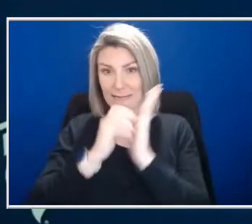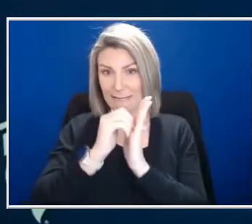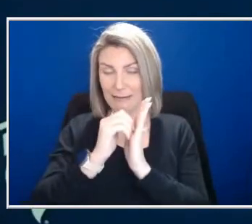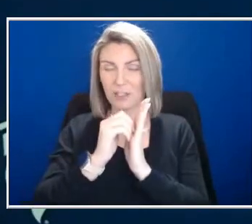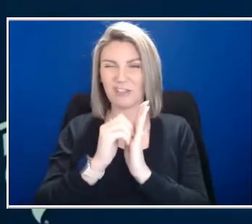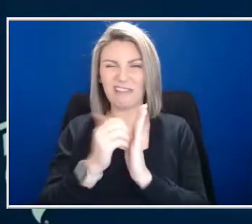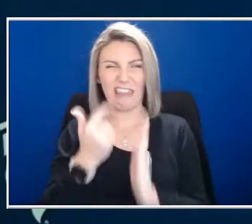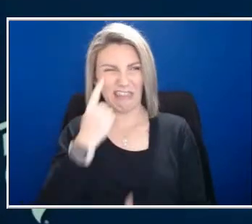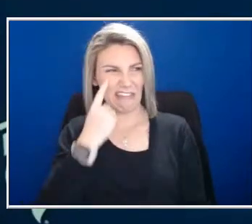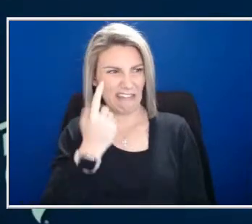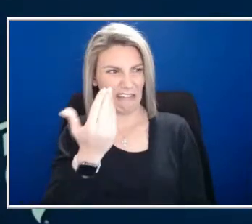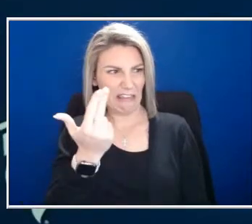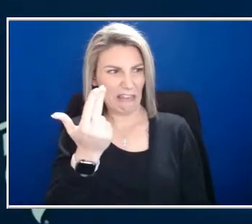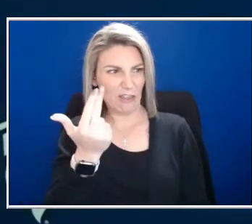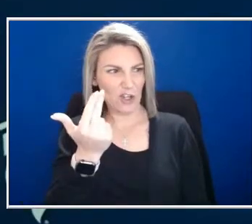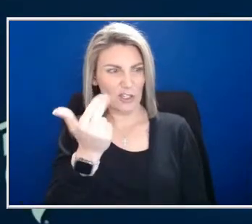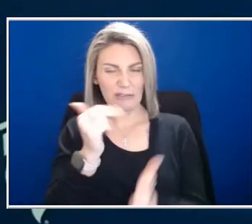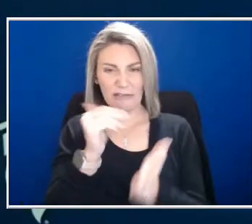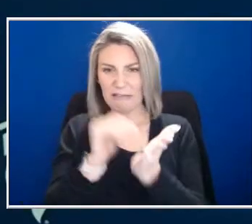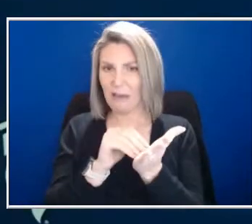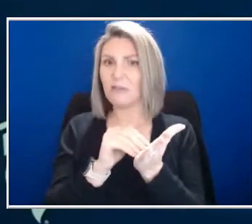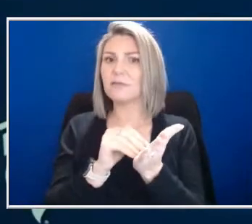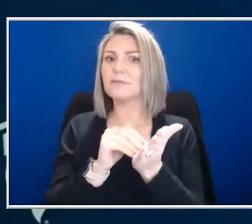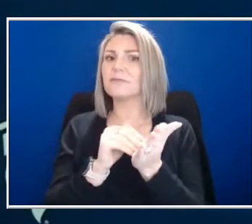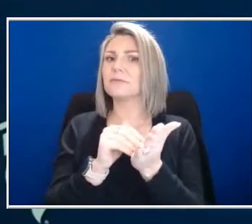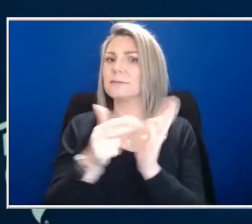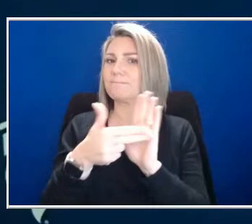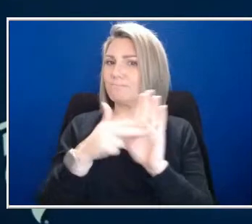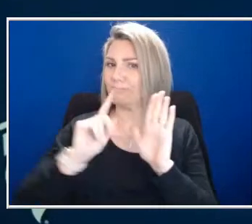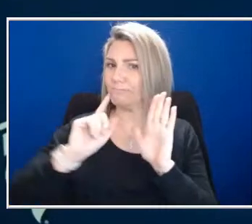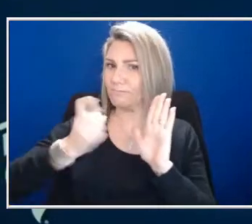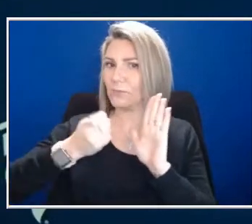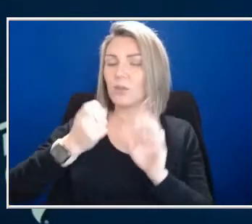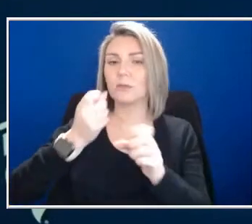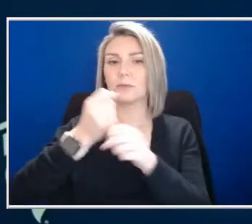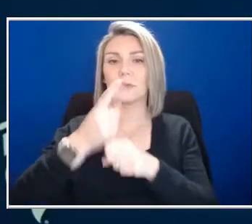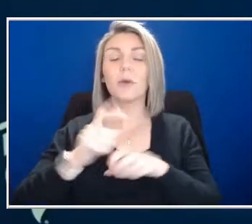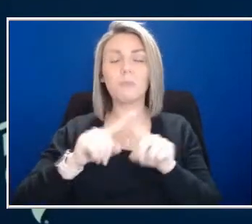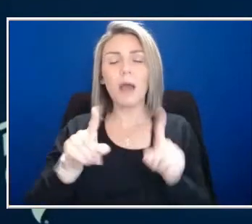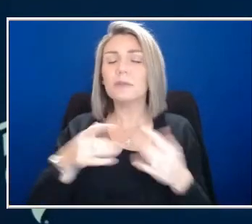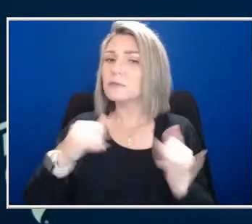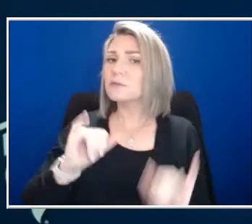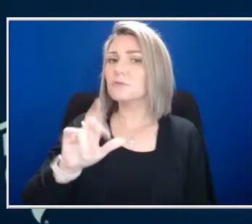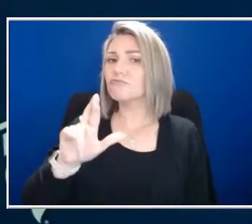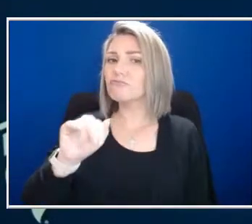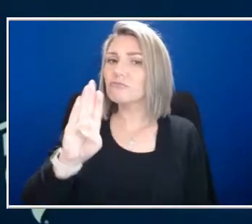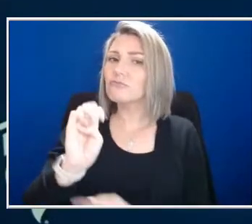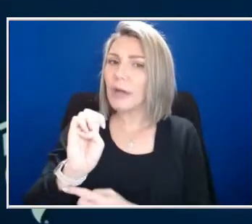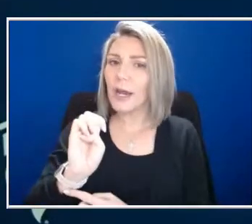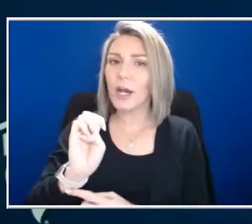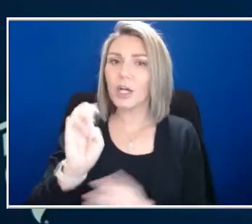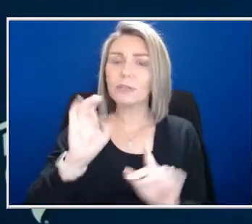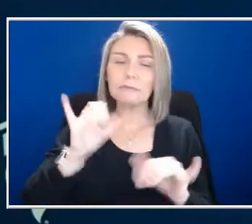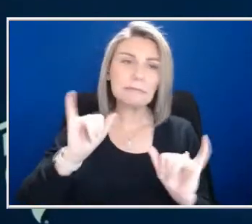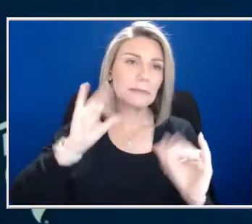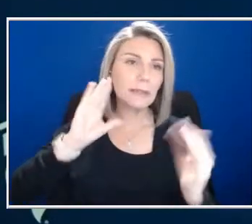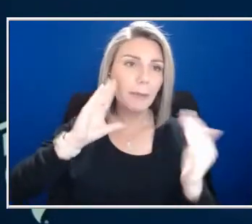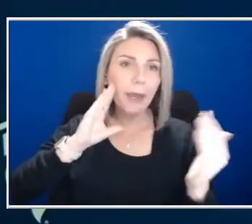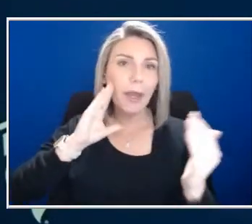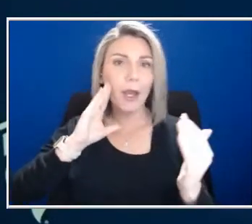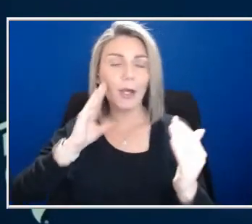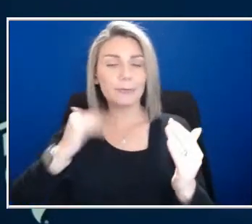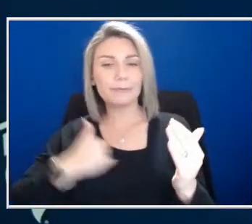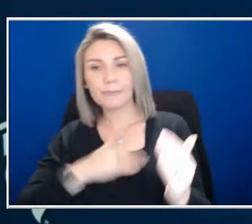13,000 diagnoses a year, but still fairly rare. So, when you can compare it to breast cancer or